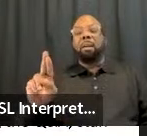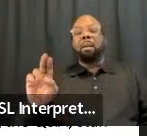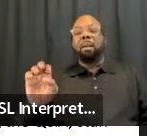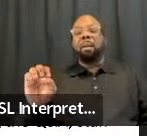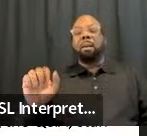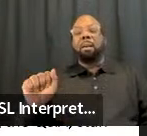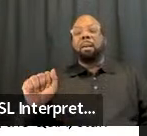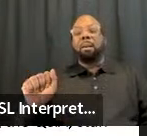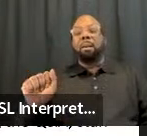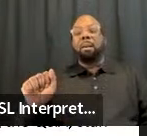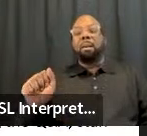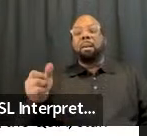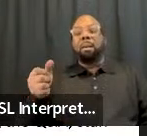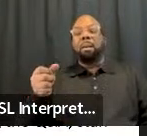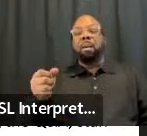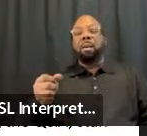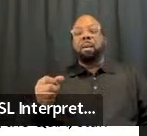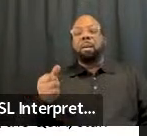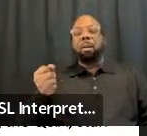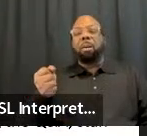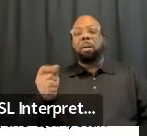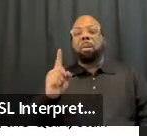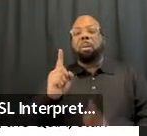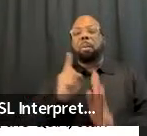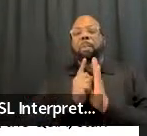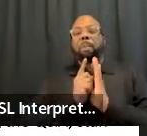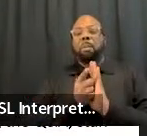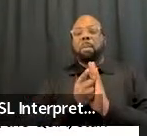One moment, please.